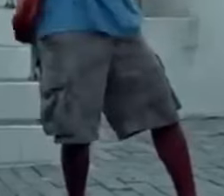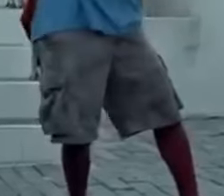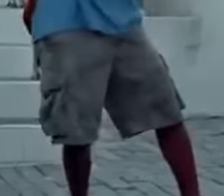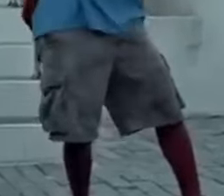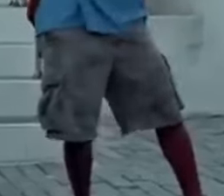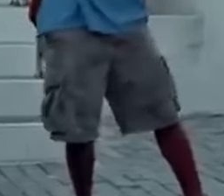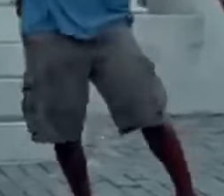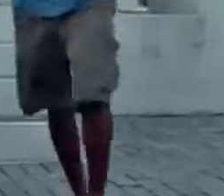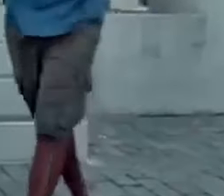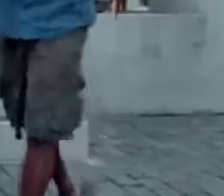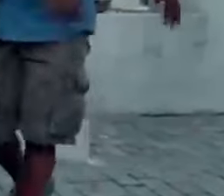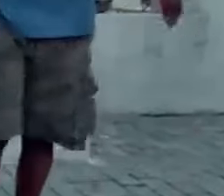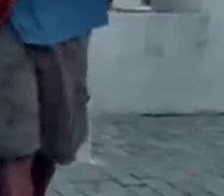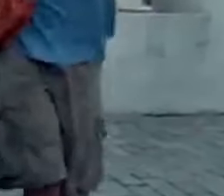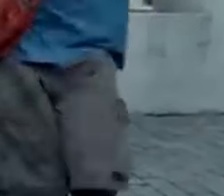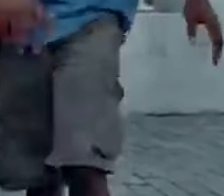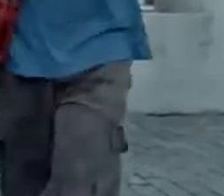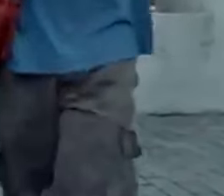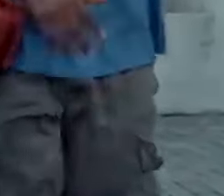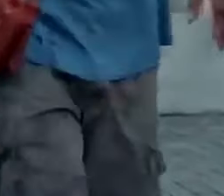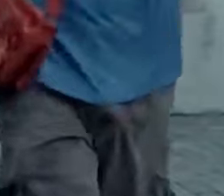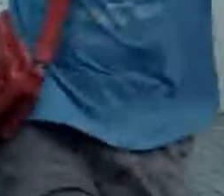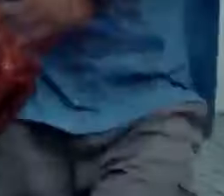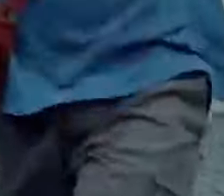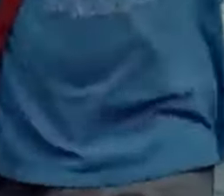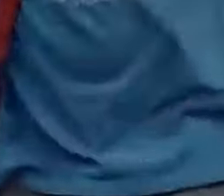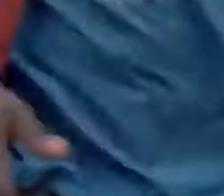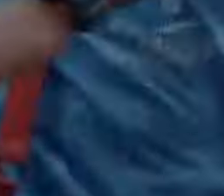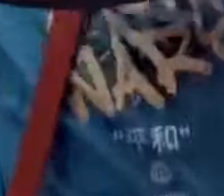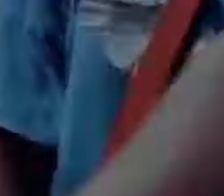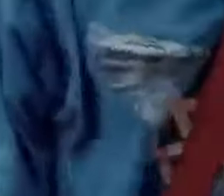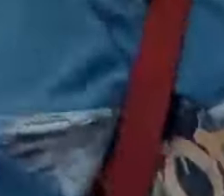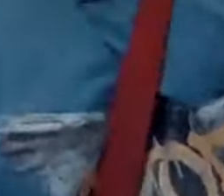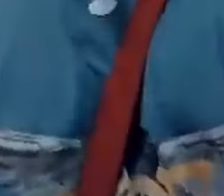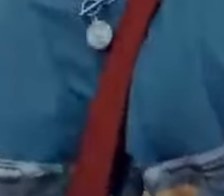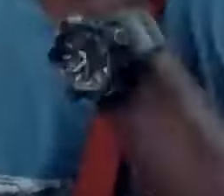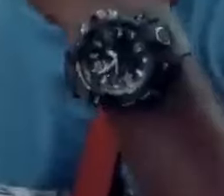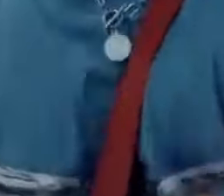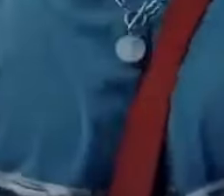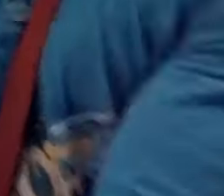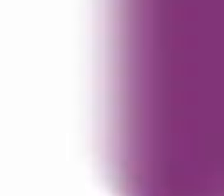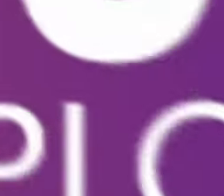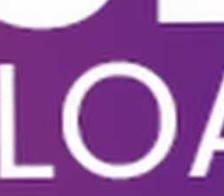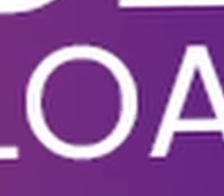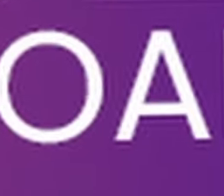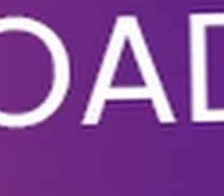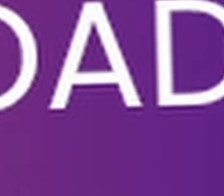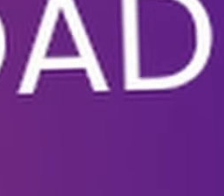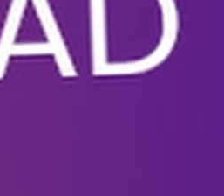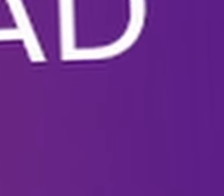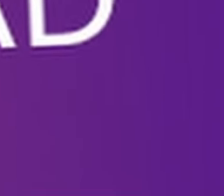to my YouTube channel, J-Cool, and turn on the notification bell, because I'm going to see you in the next video.